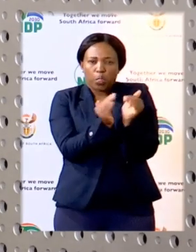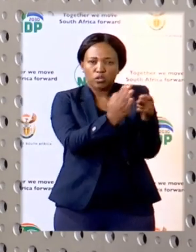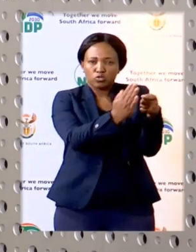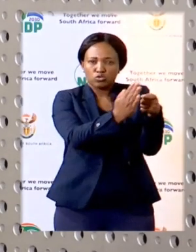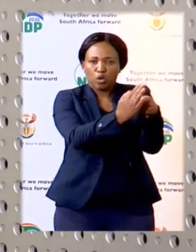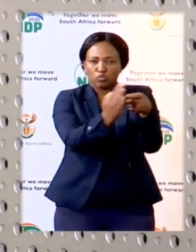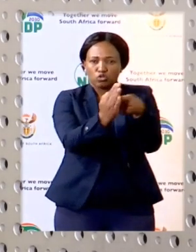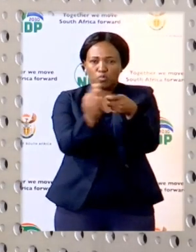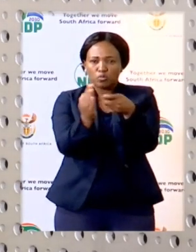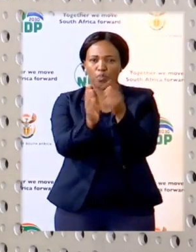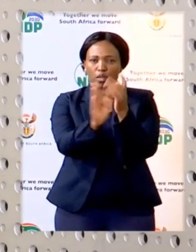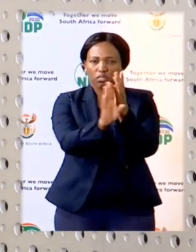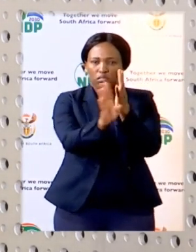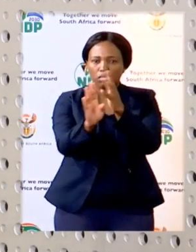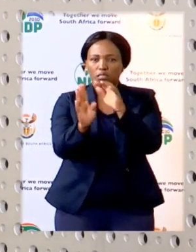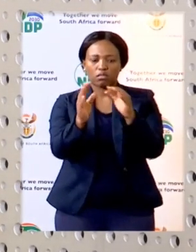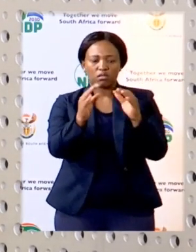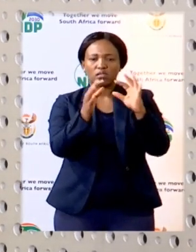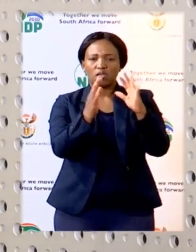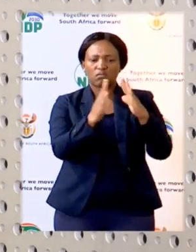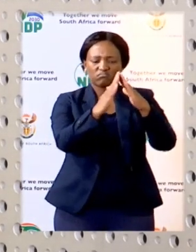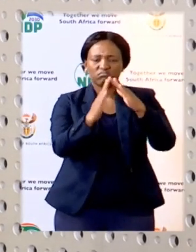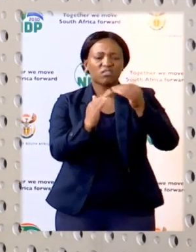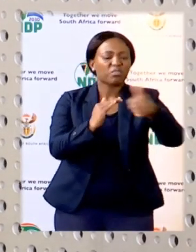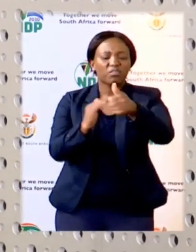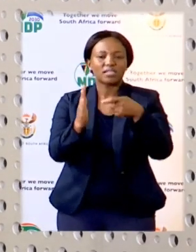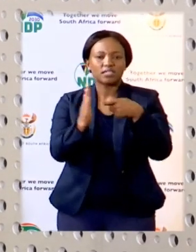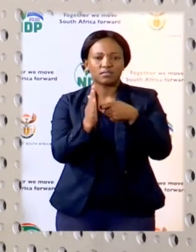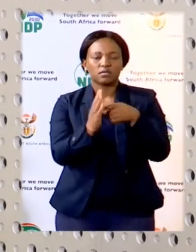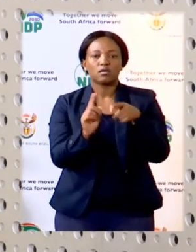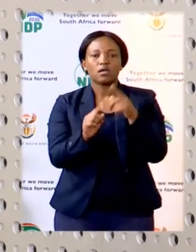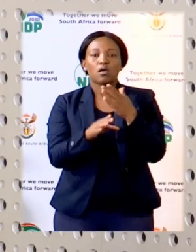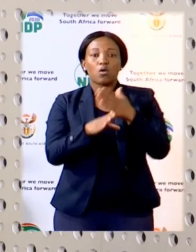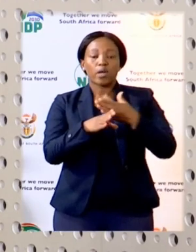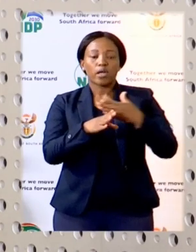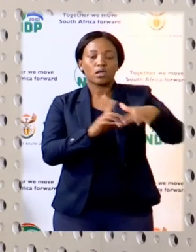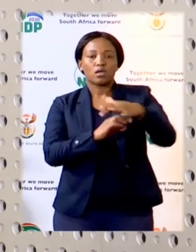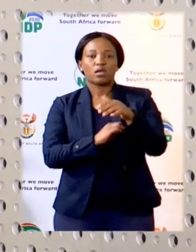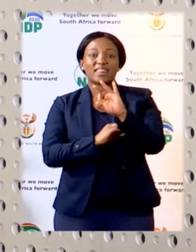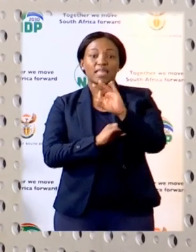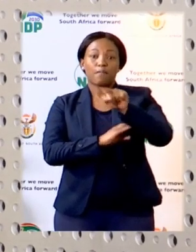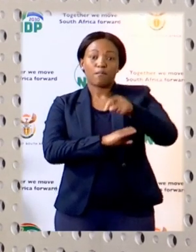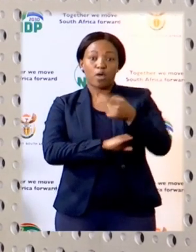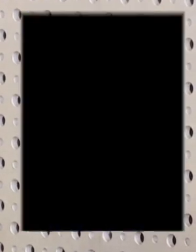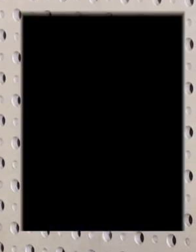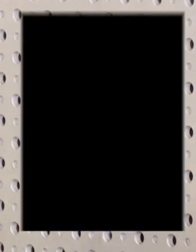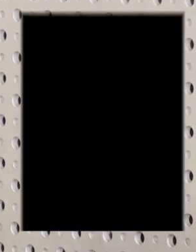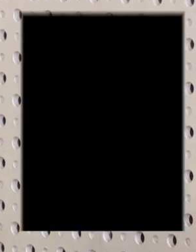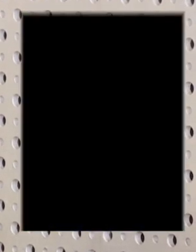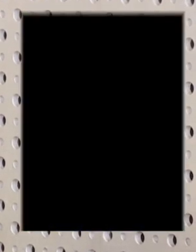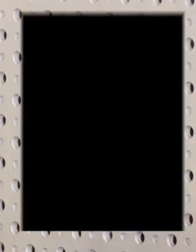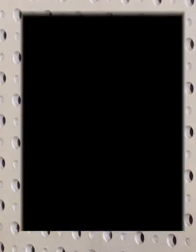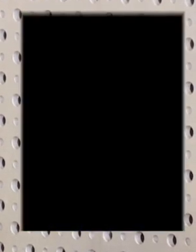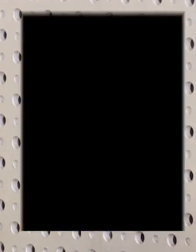88 out of the 104. The monetary value is that each spaza shop gets a working capital investment of 3.5, which they